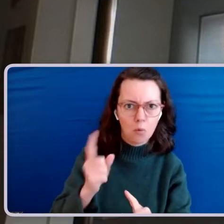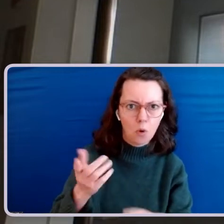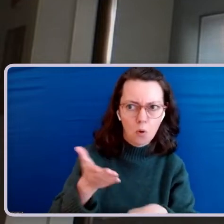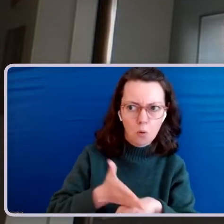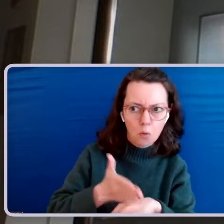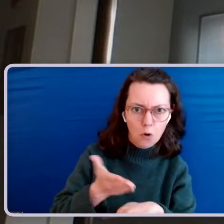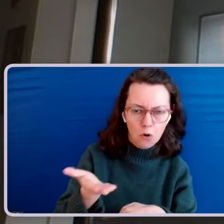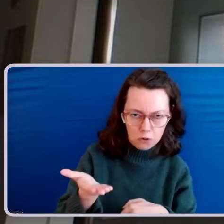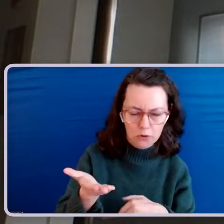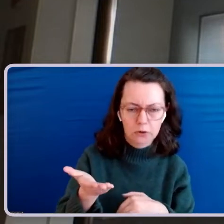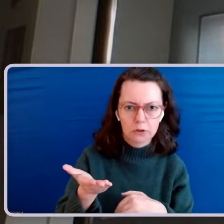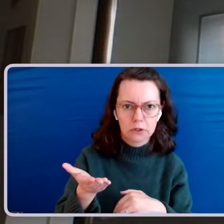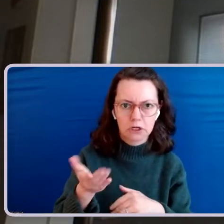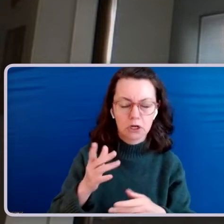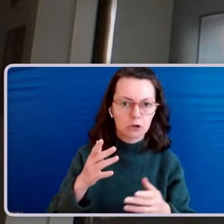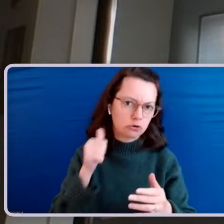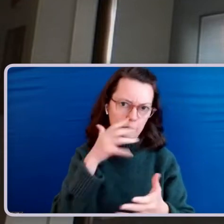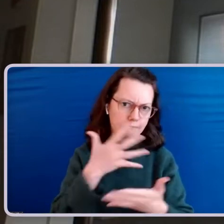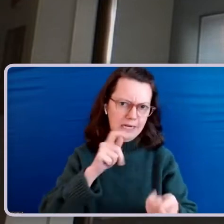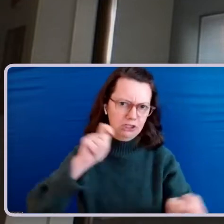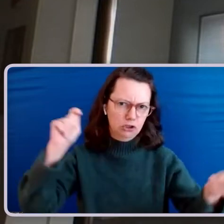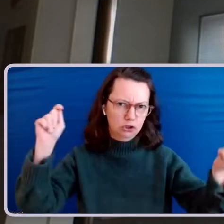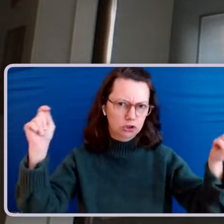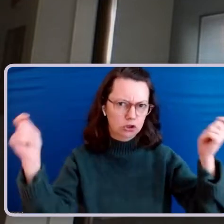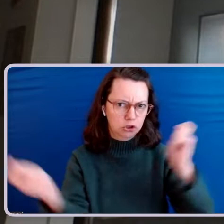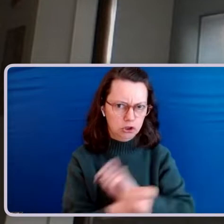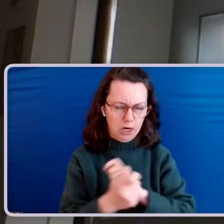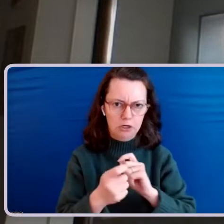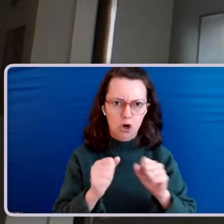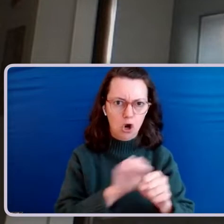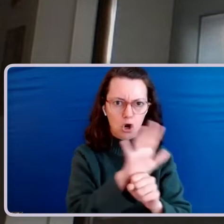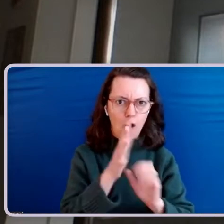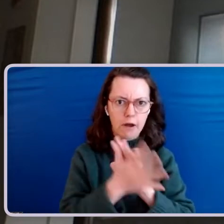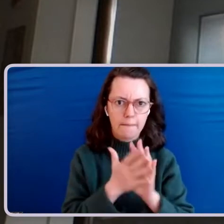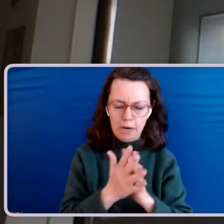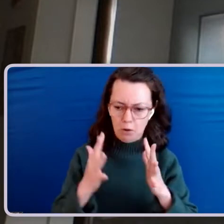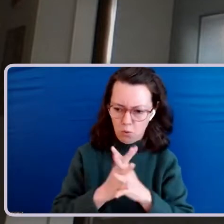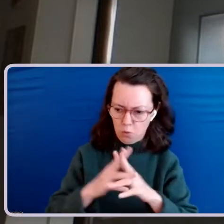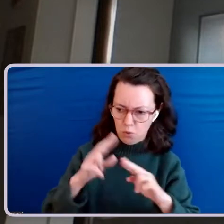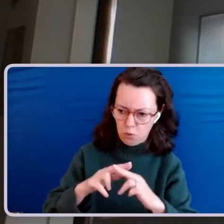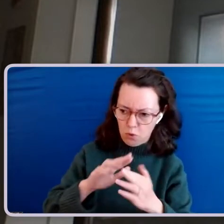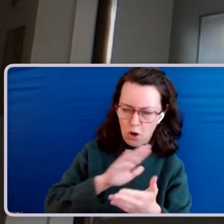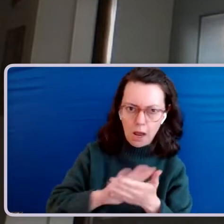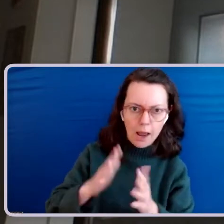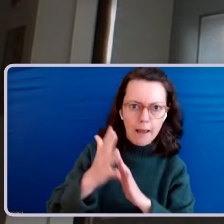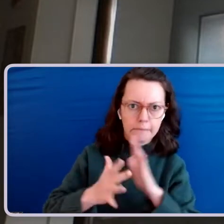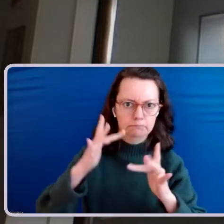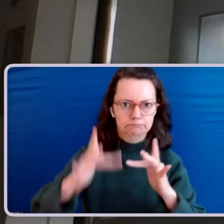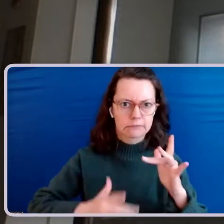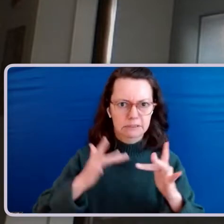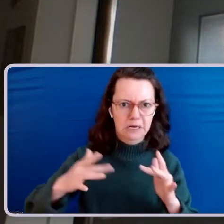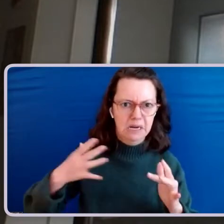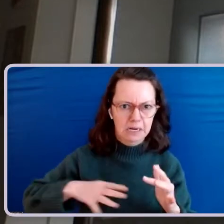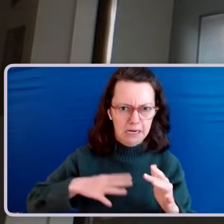huge transformational shift across society in the way that we work and the switch to moving online. So that's really impacted a lot of